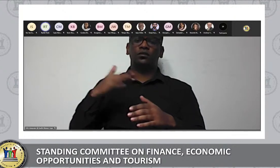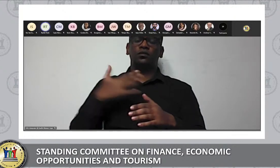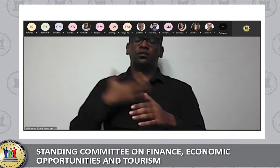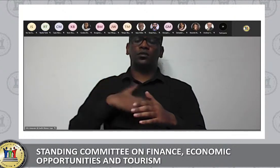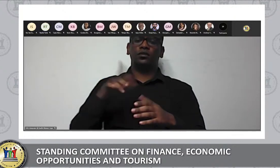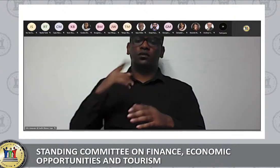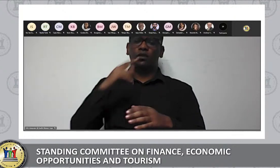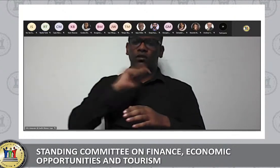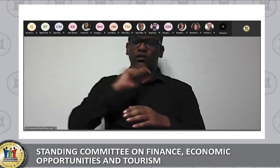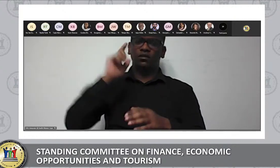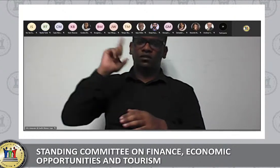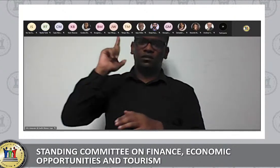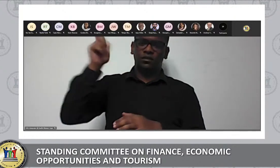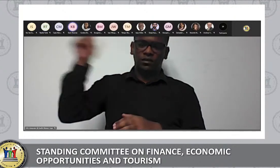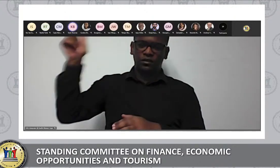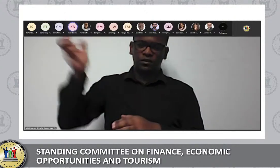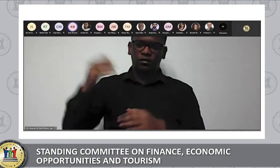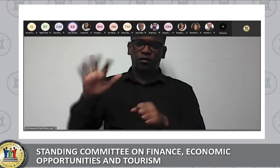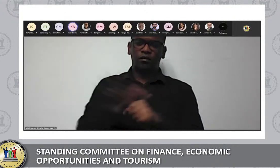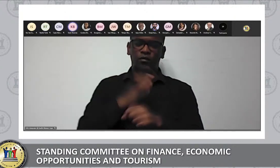information?